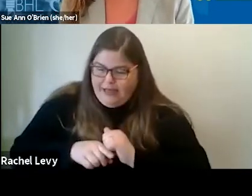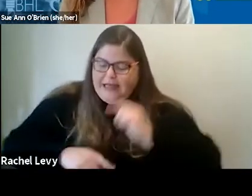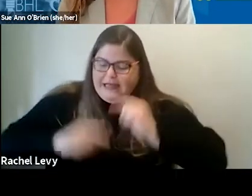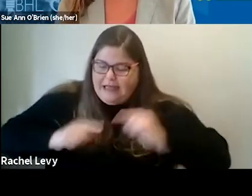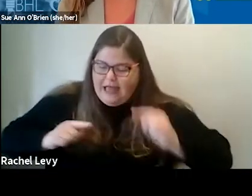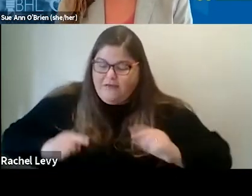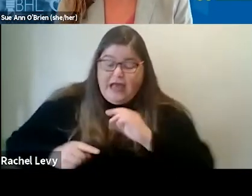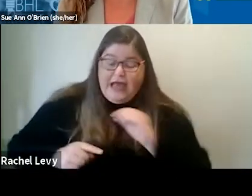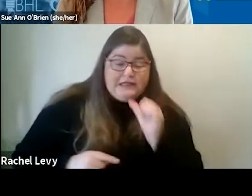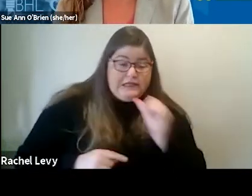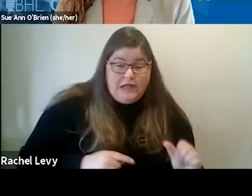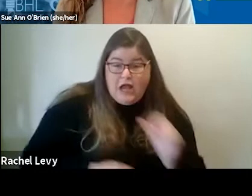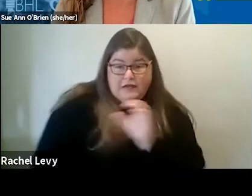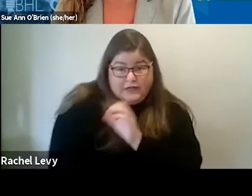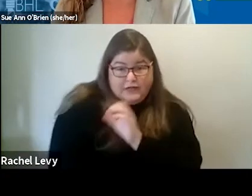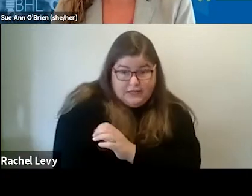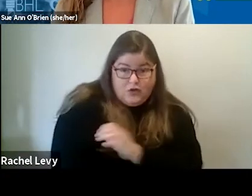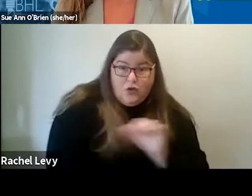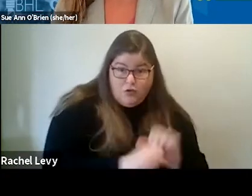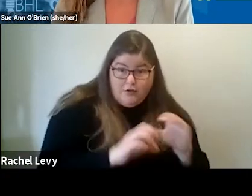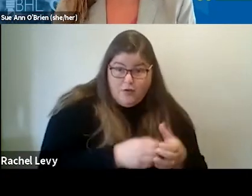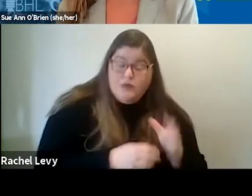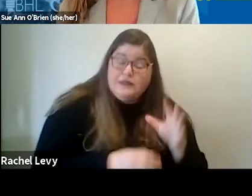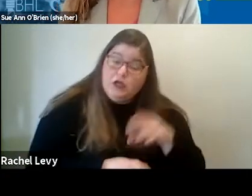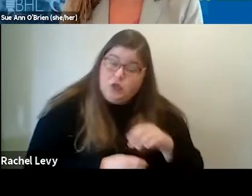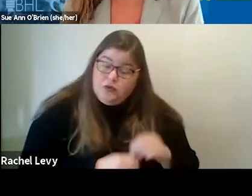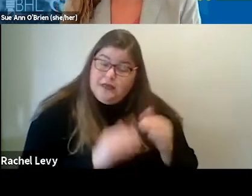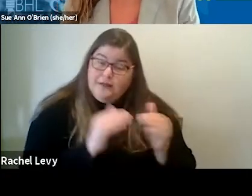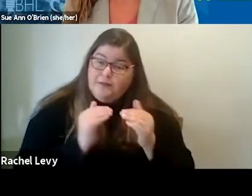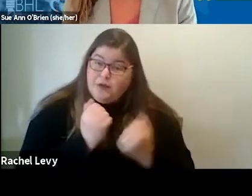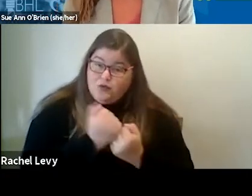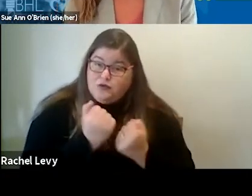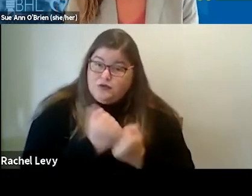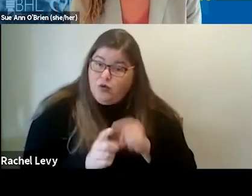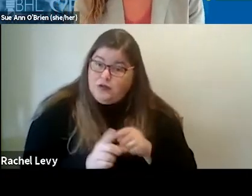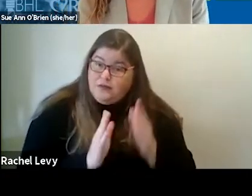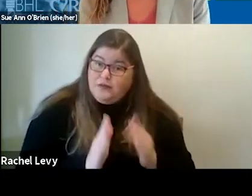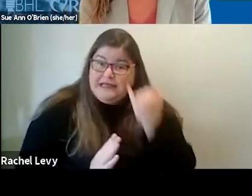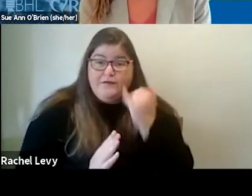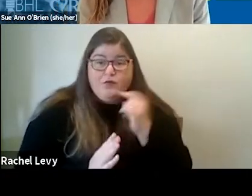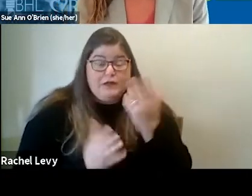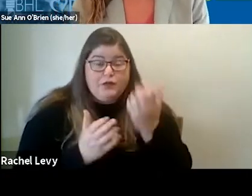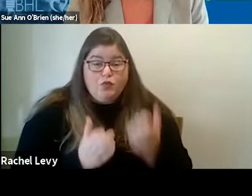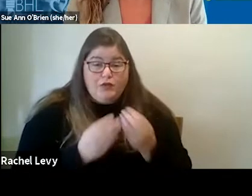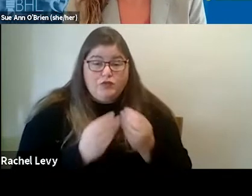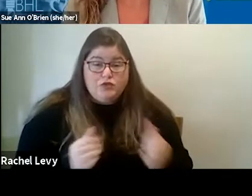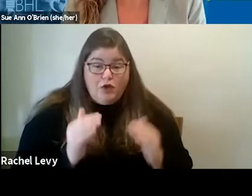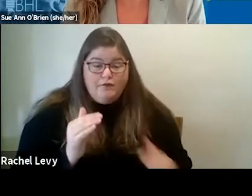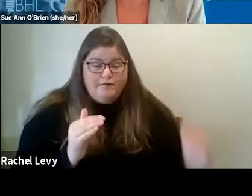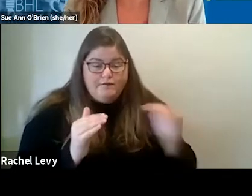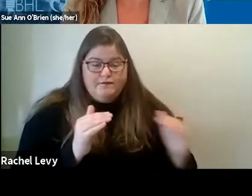non-clinical workforce, including peer support specialists, if we are truly going to address the equity issue head on.